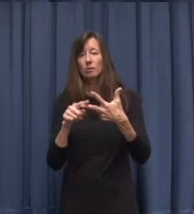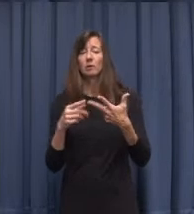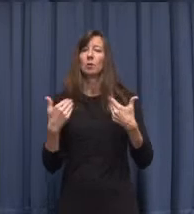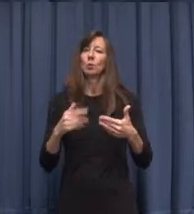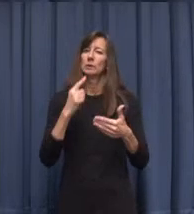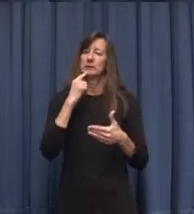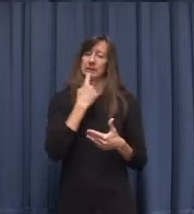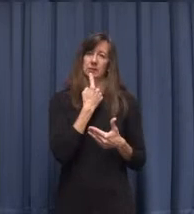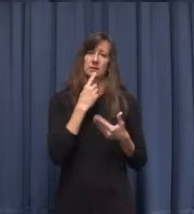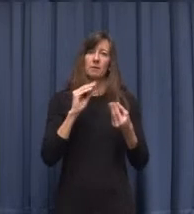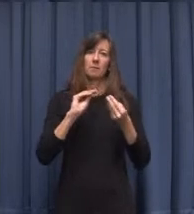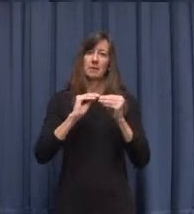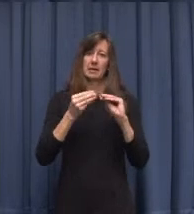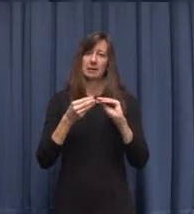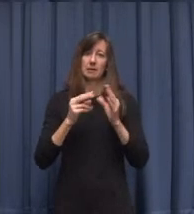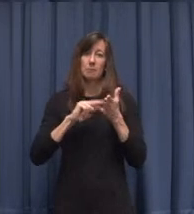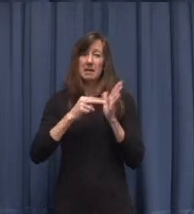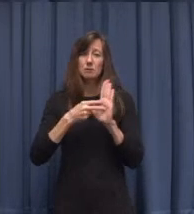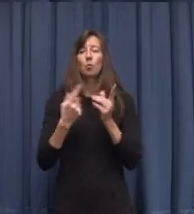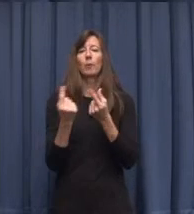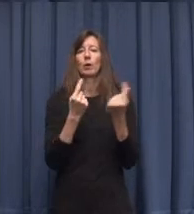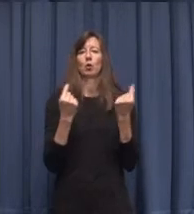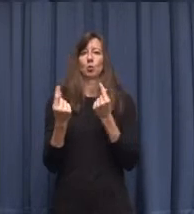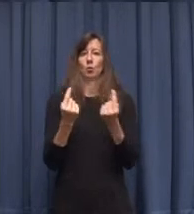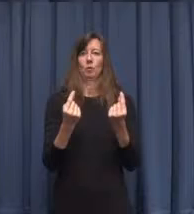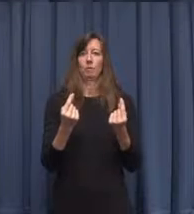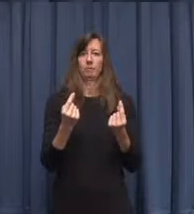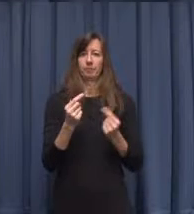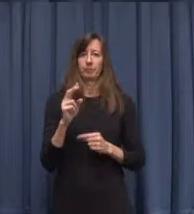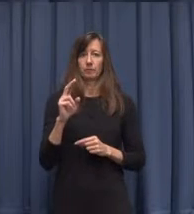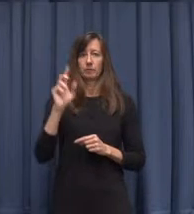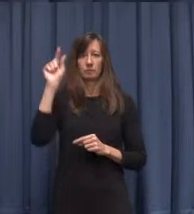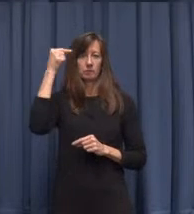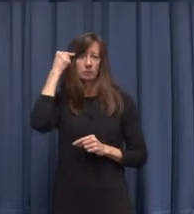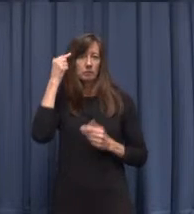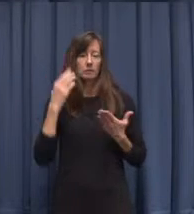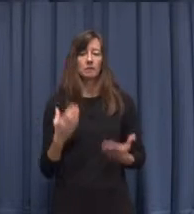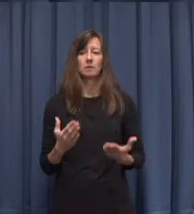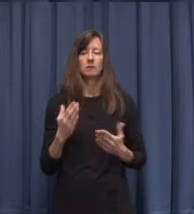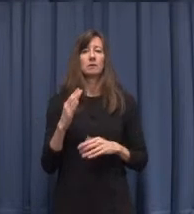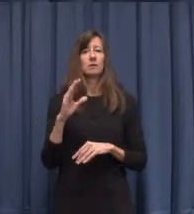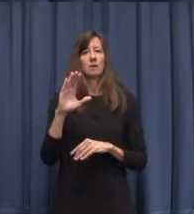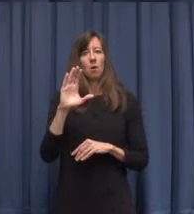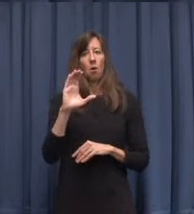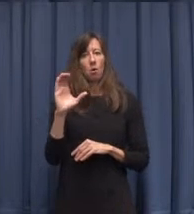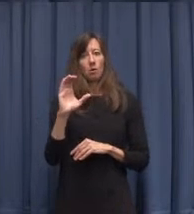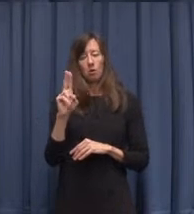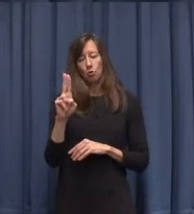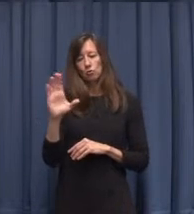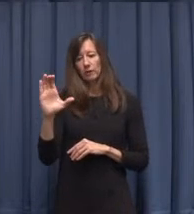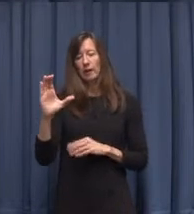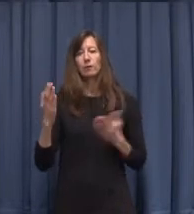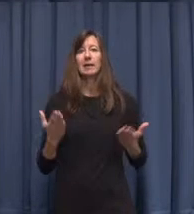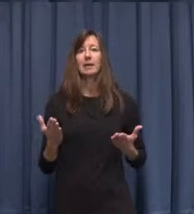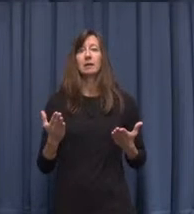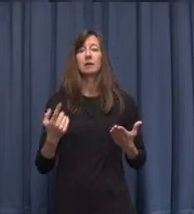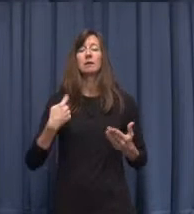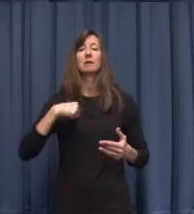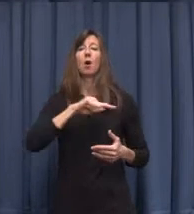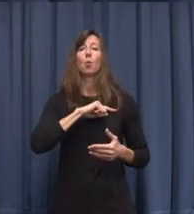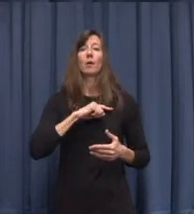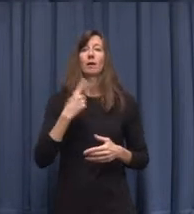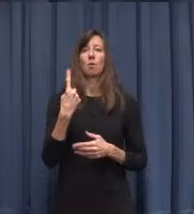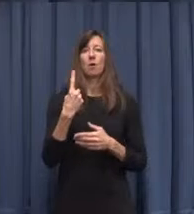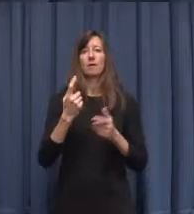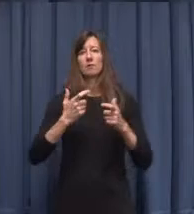individual actions that we'll talk about in a moment, I want to make sure that as a county, one of the largest employers and organizations in the county, that we are